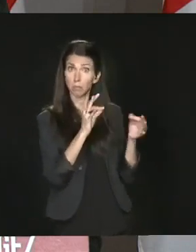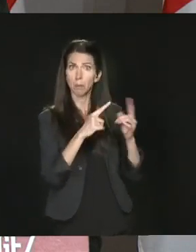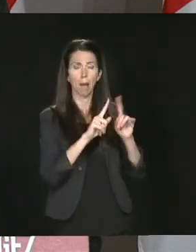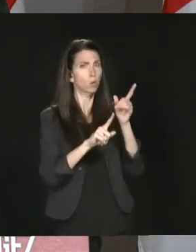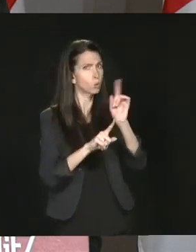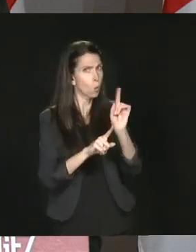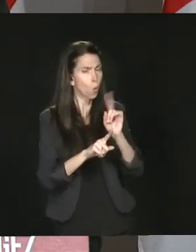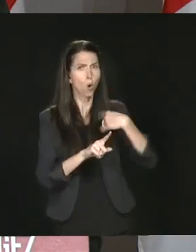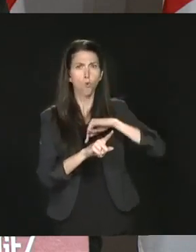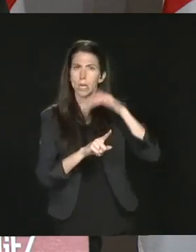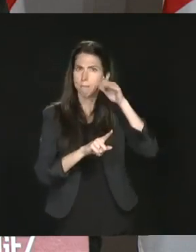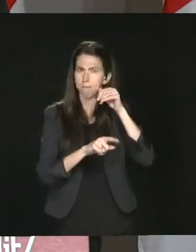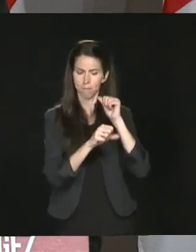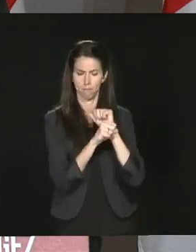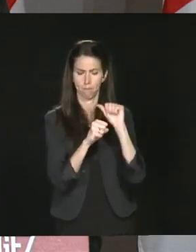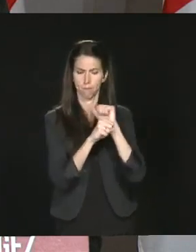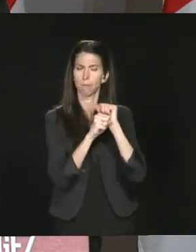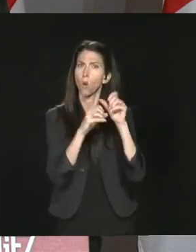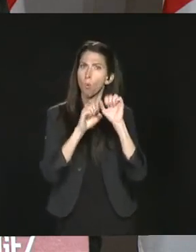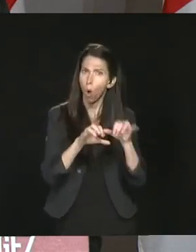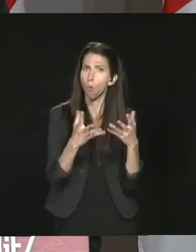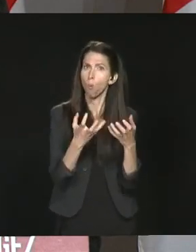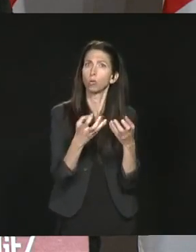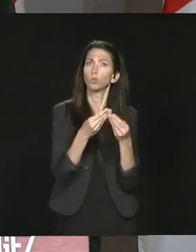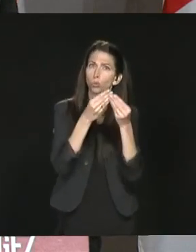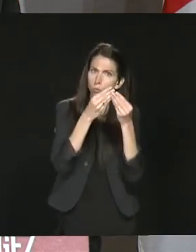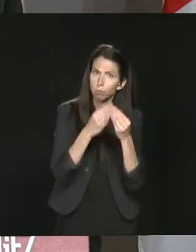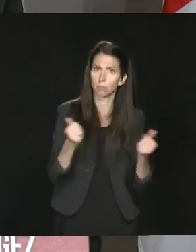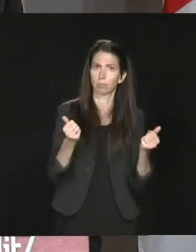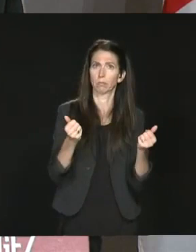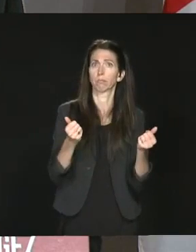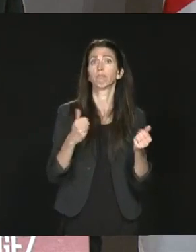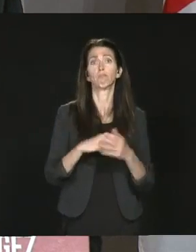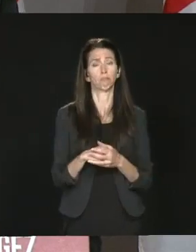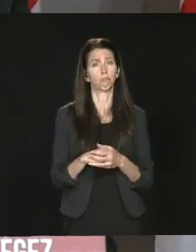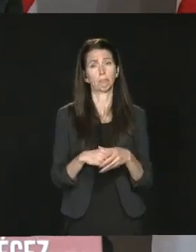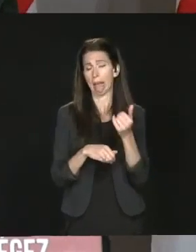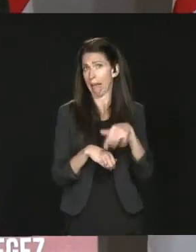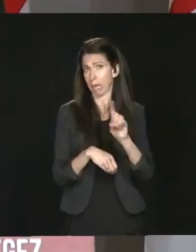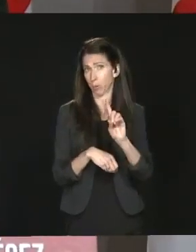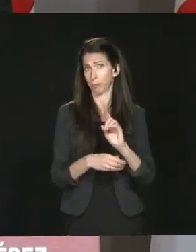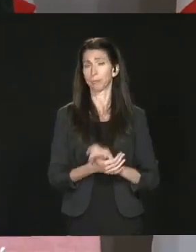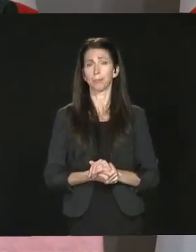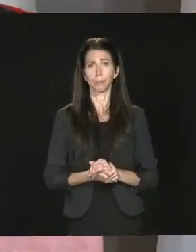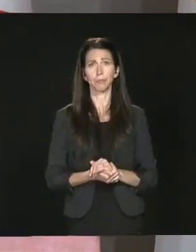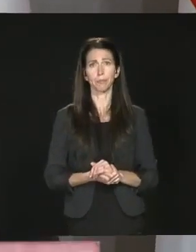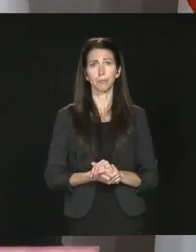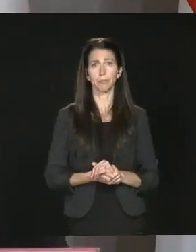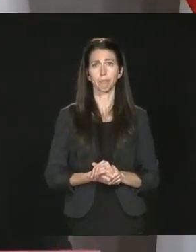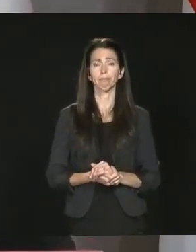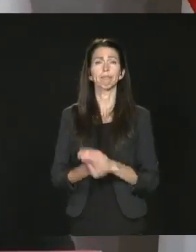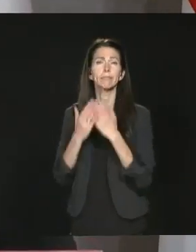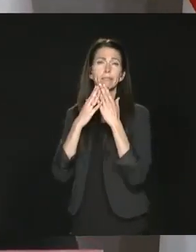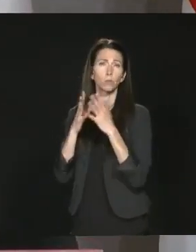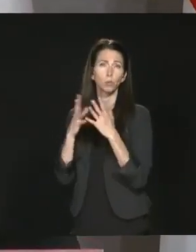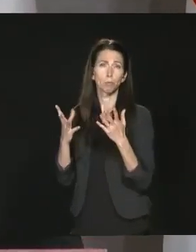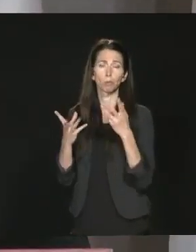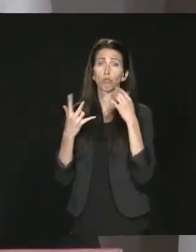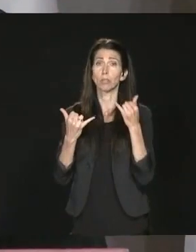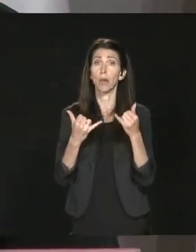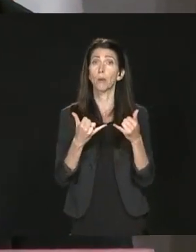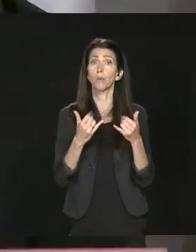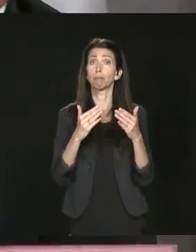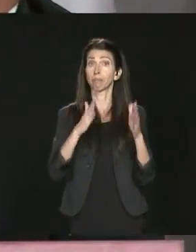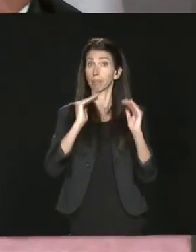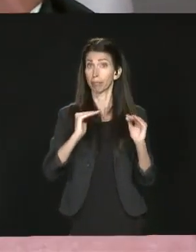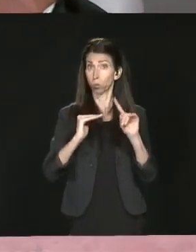socially unjust systems that exist in Canadian society. Merci, Monsieur le Ministre. Opératrice, prochaine question, s'il vous plaît. Thank you. Next question,